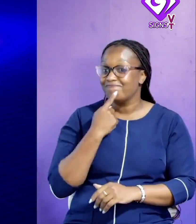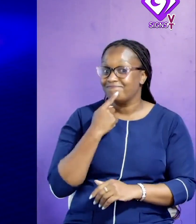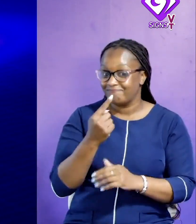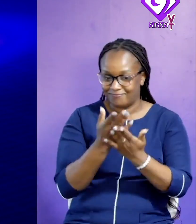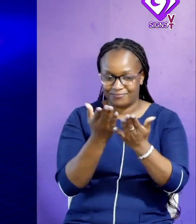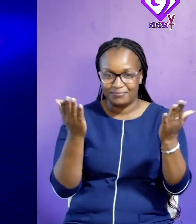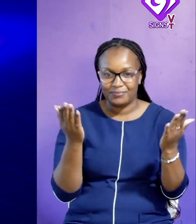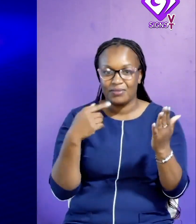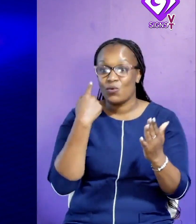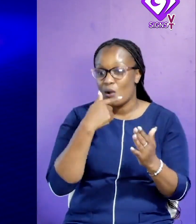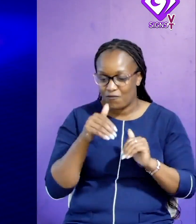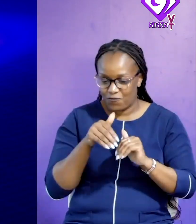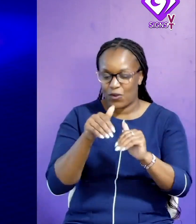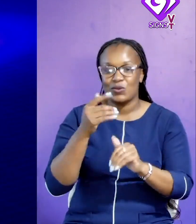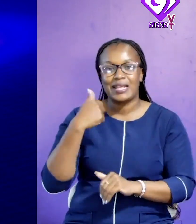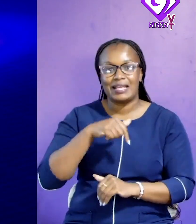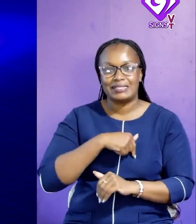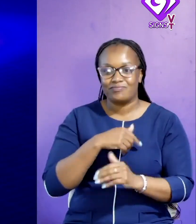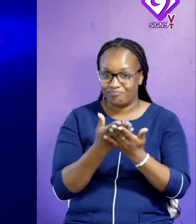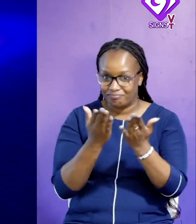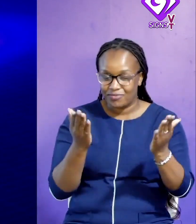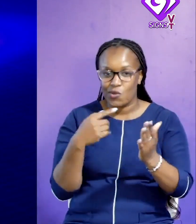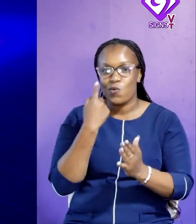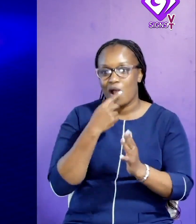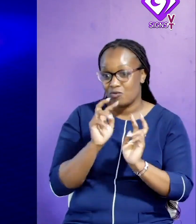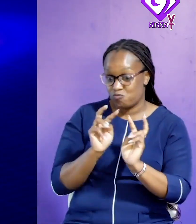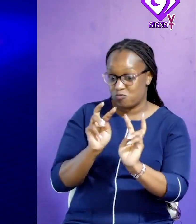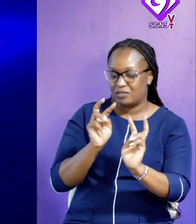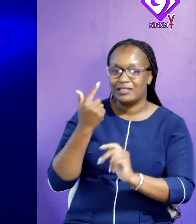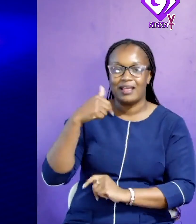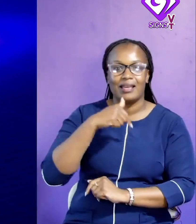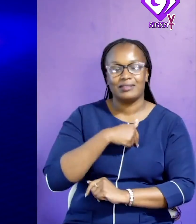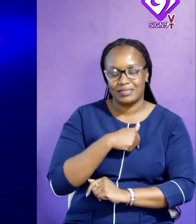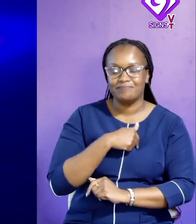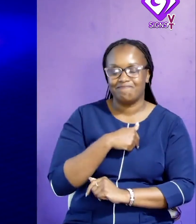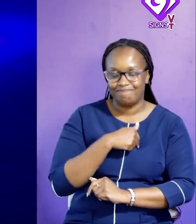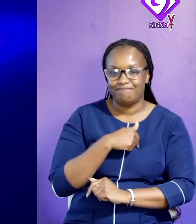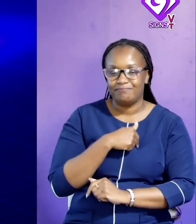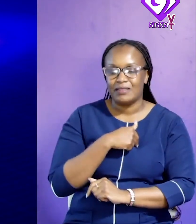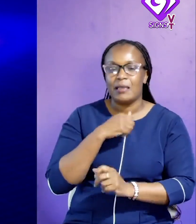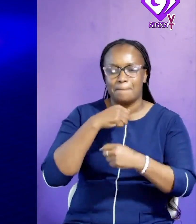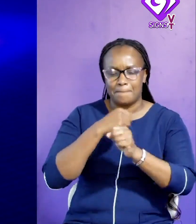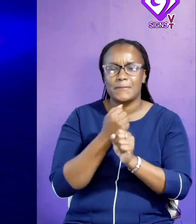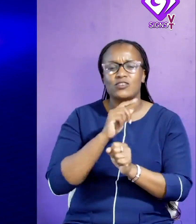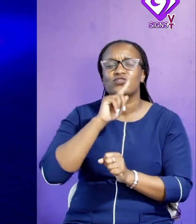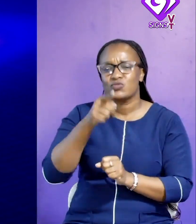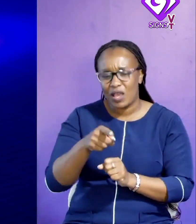wote wenye mnatu follow, wenye mnatu watch, that at the end of the day, make sure you have learned a